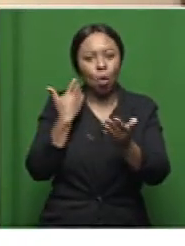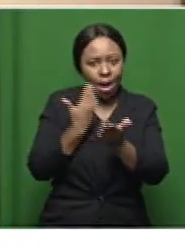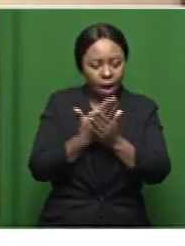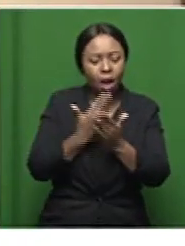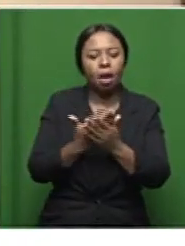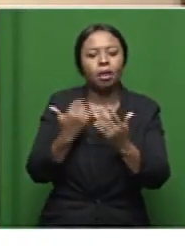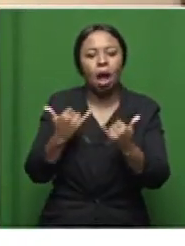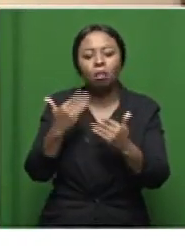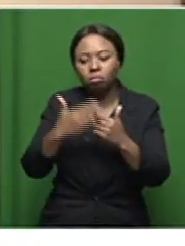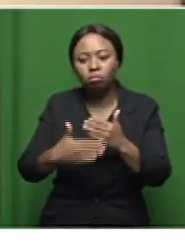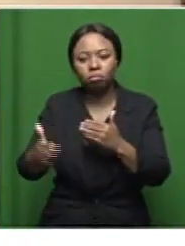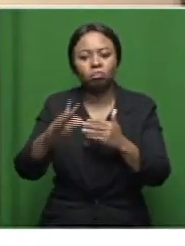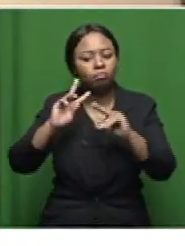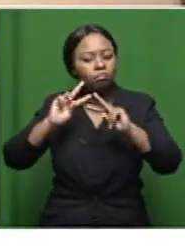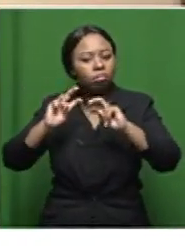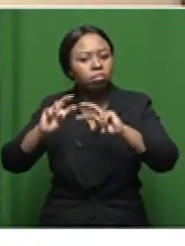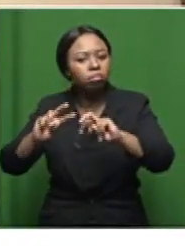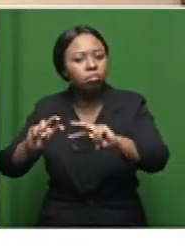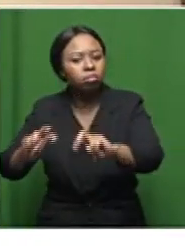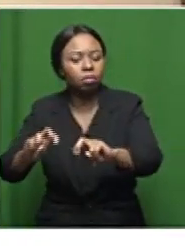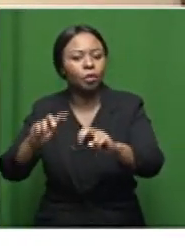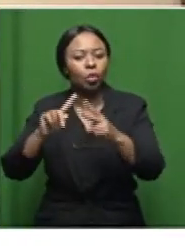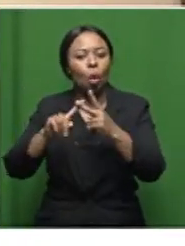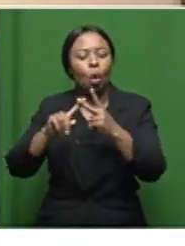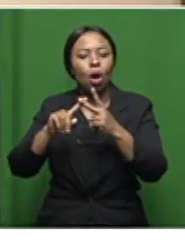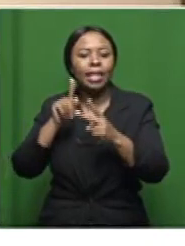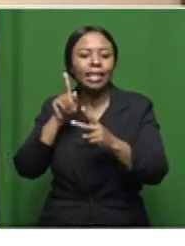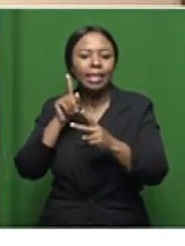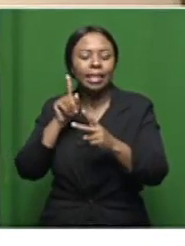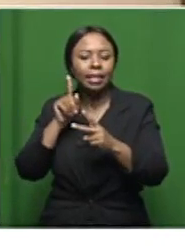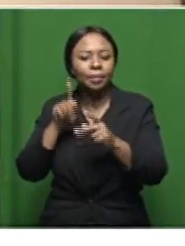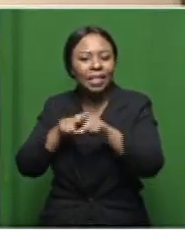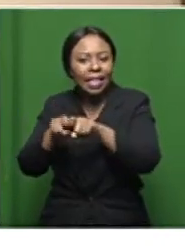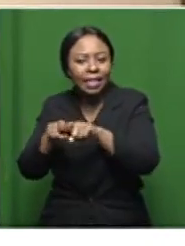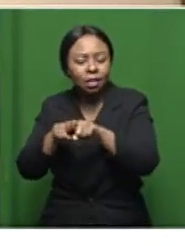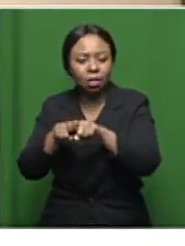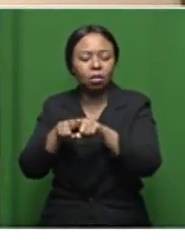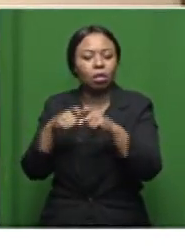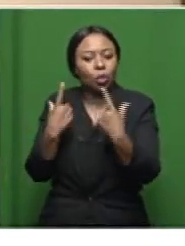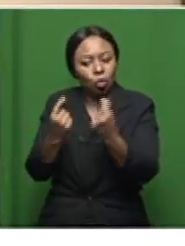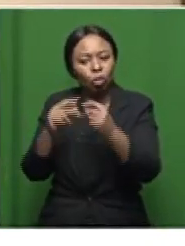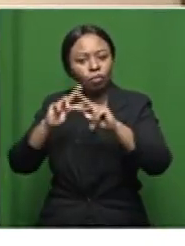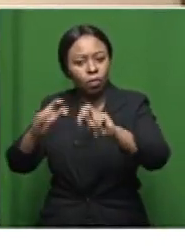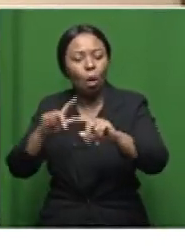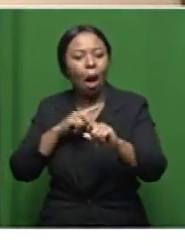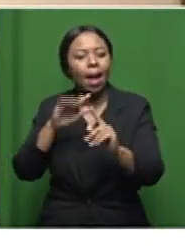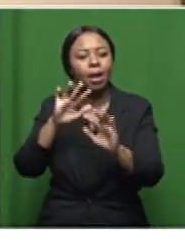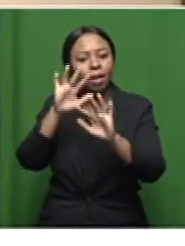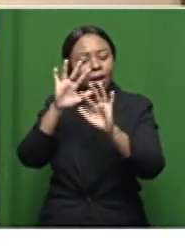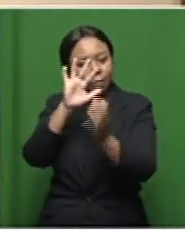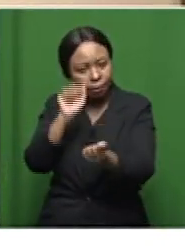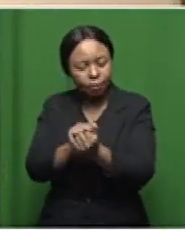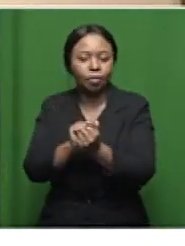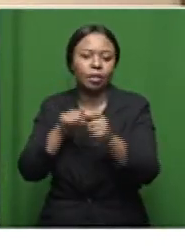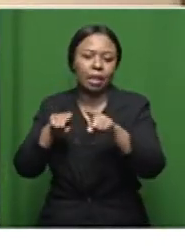these investigations or all these screening tests, because they form part of a basic gynecological examination. So